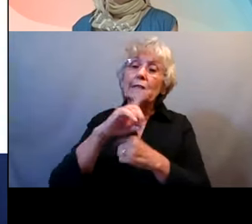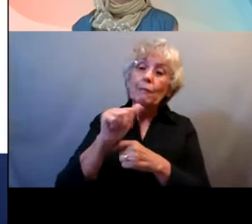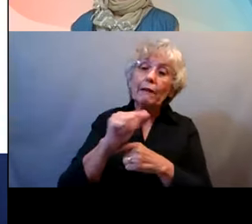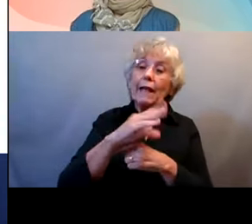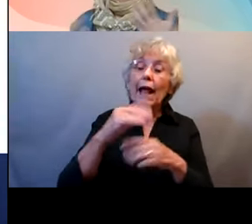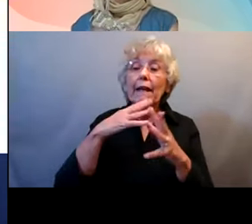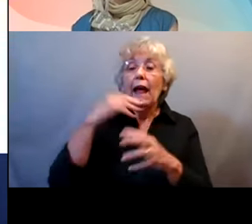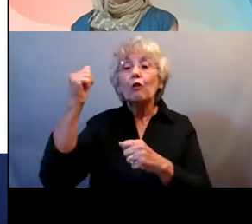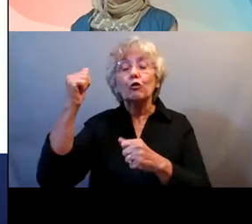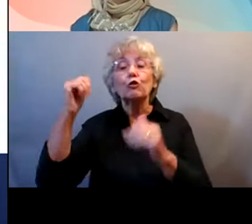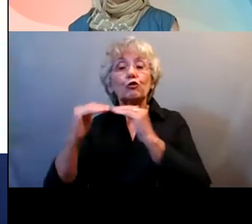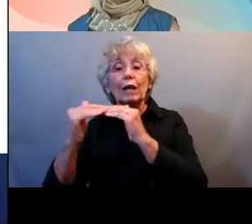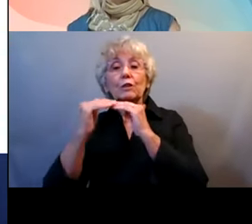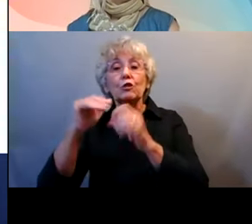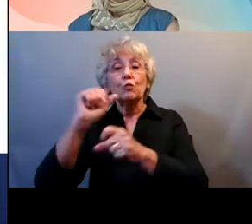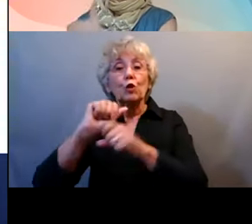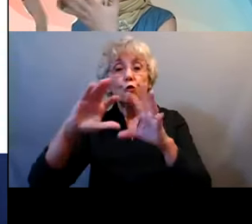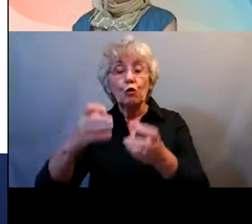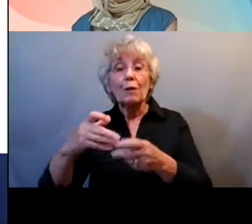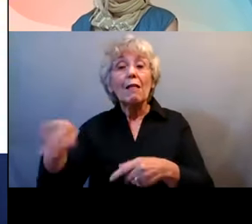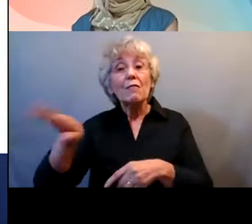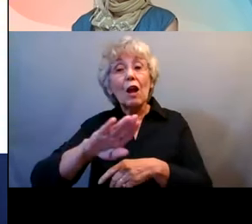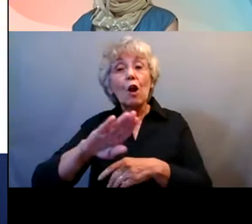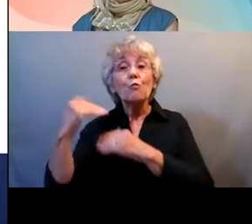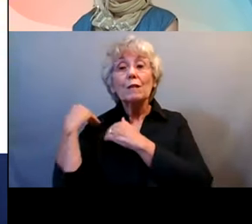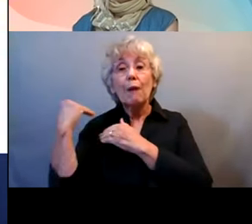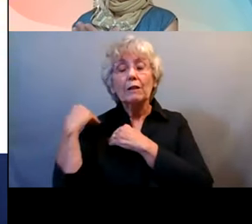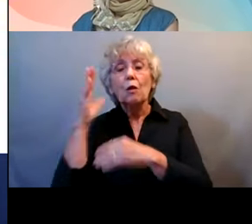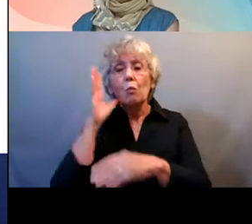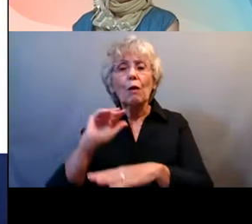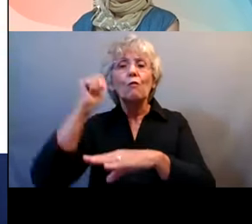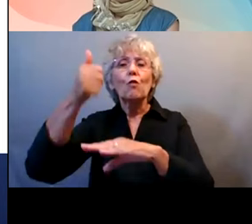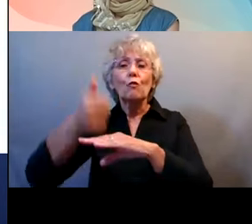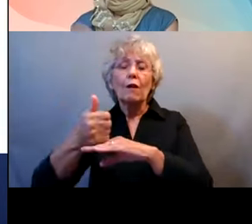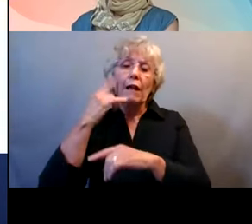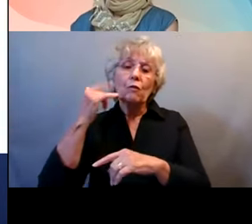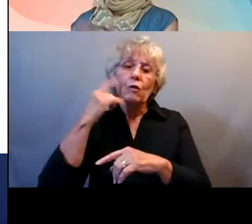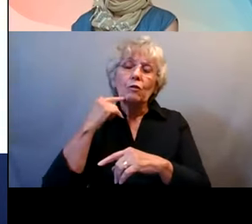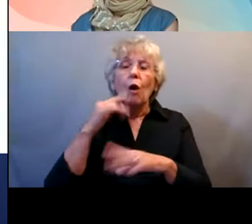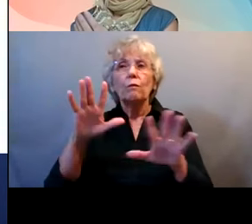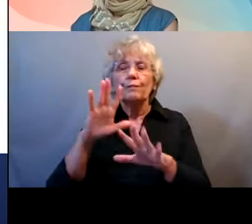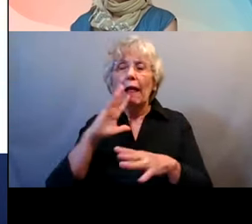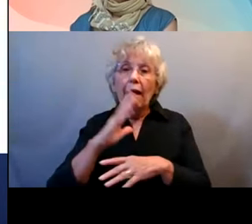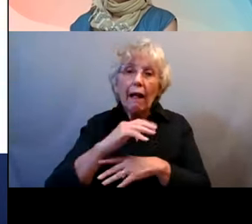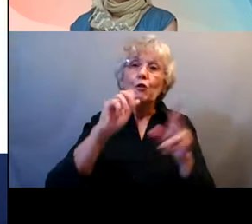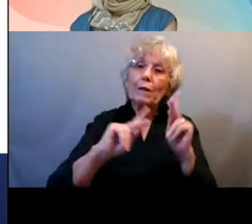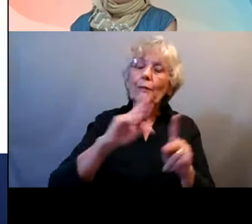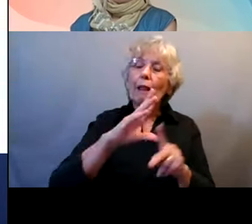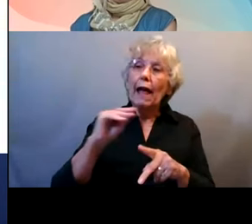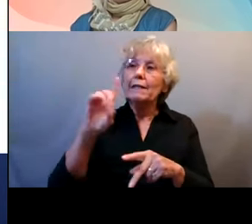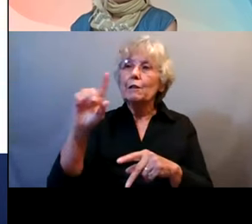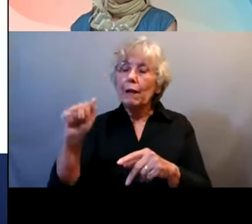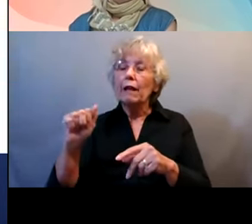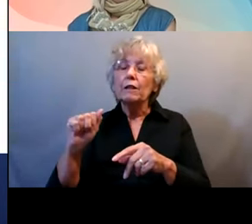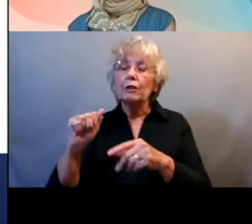workgroup, who's charged with essentially forming the California Disability or Elder and Disability Justice